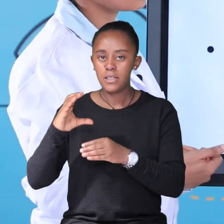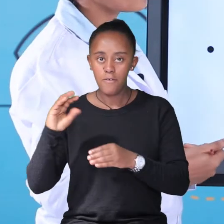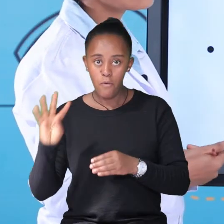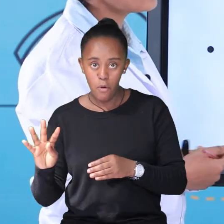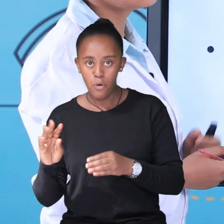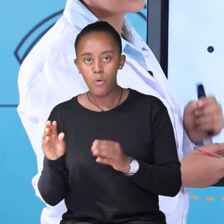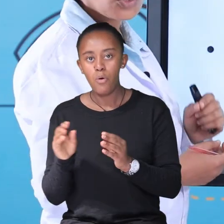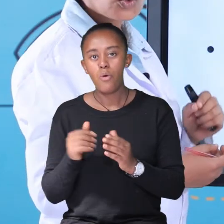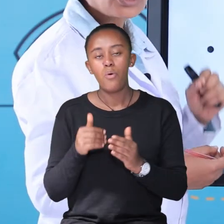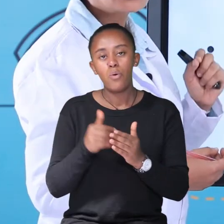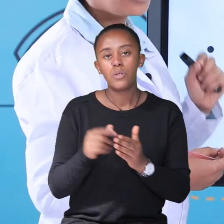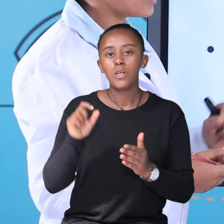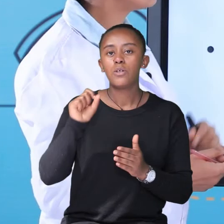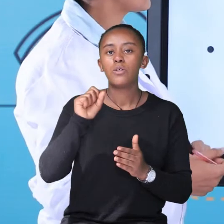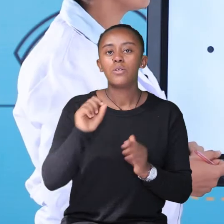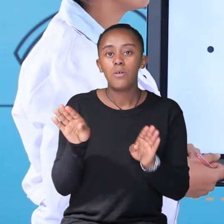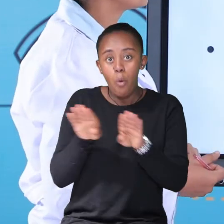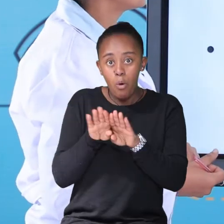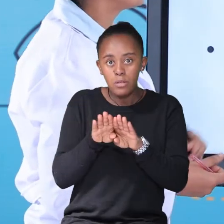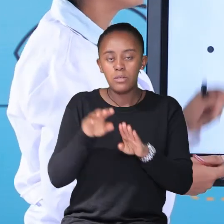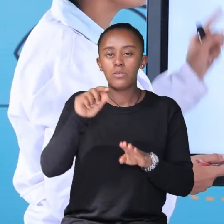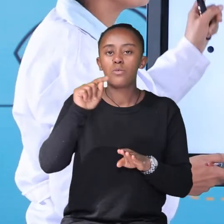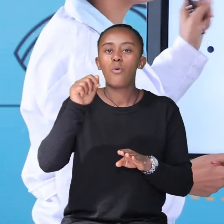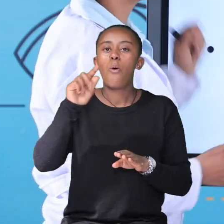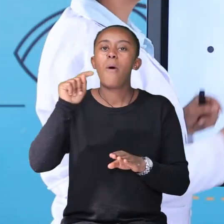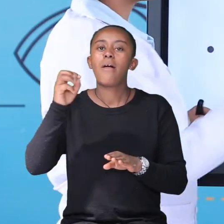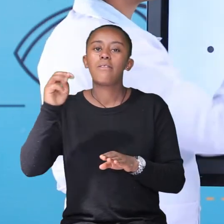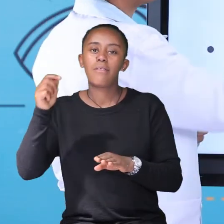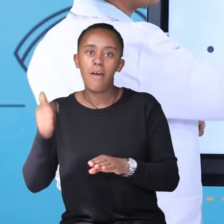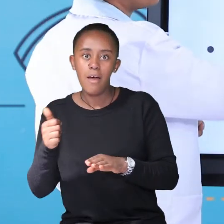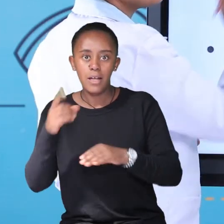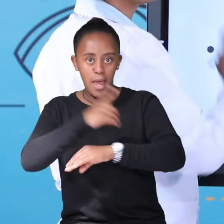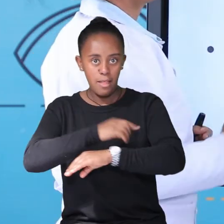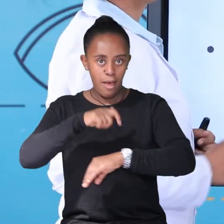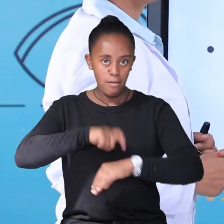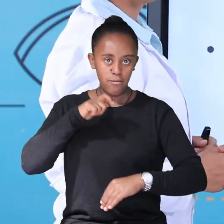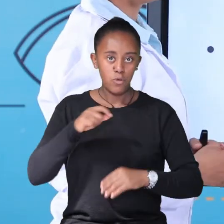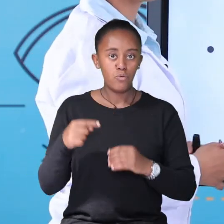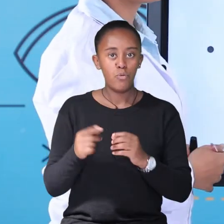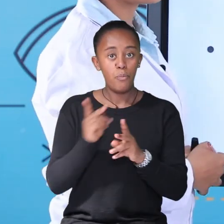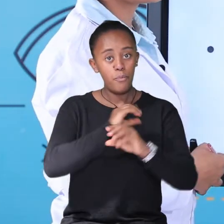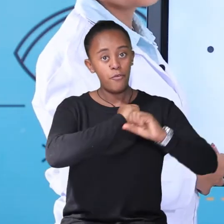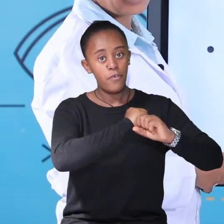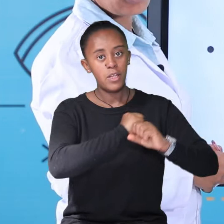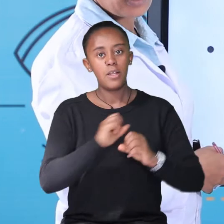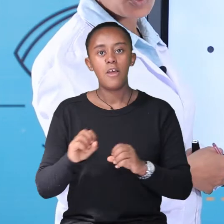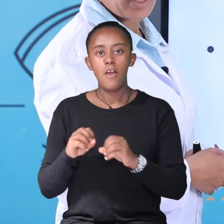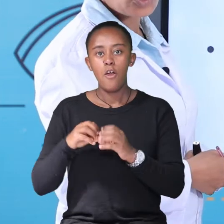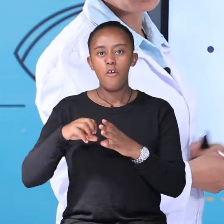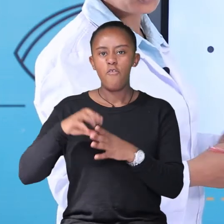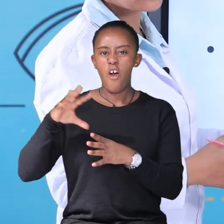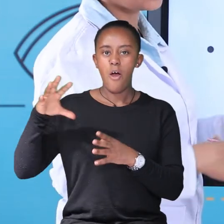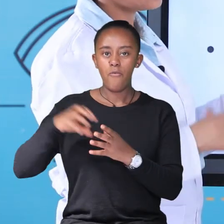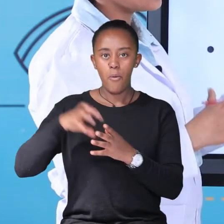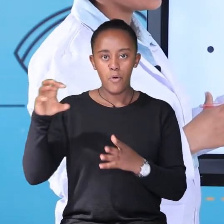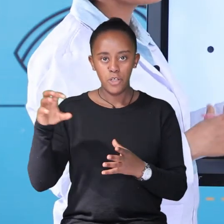their stomata during daytime. This is used to prevent evaporation and